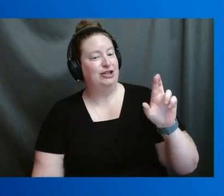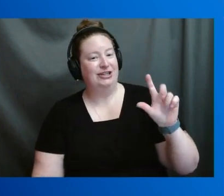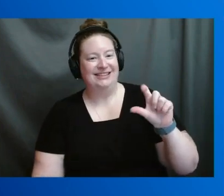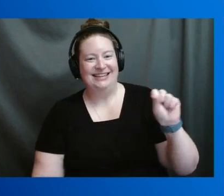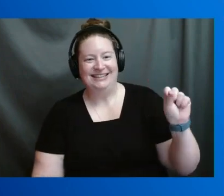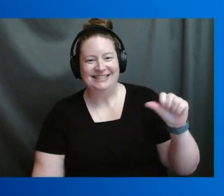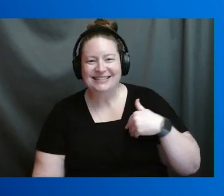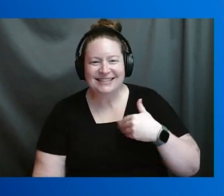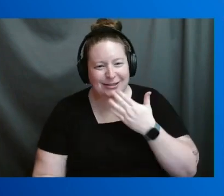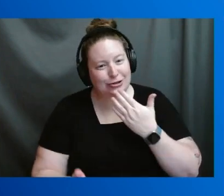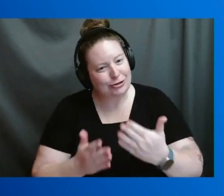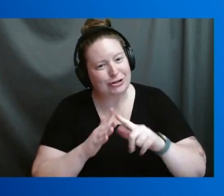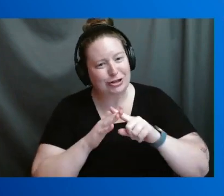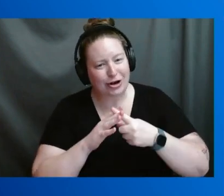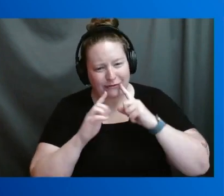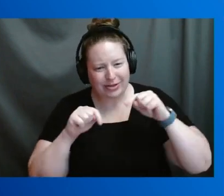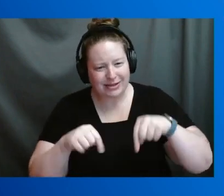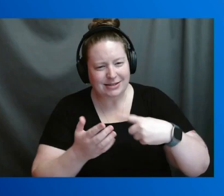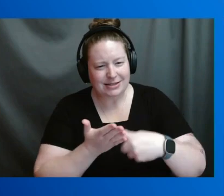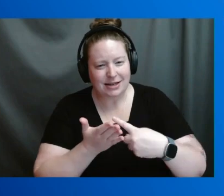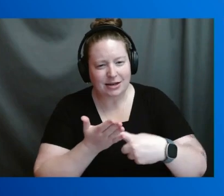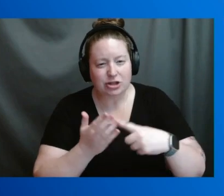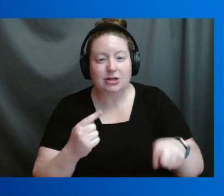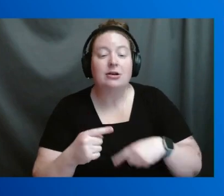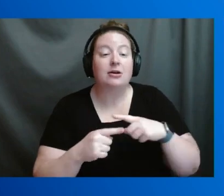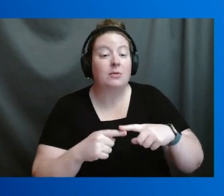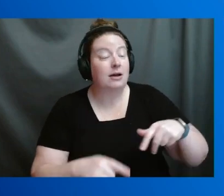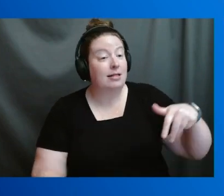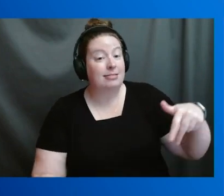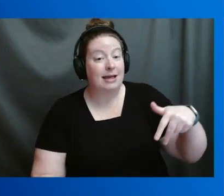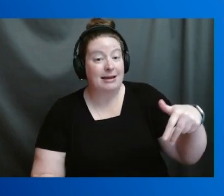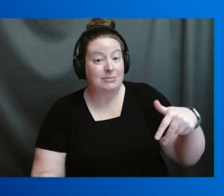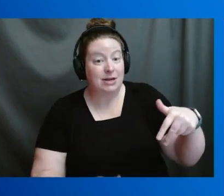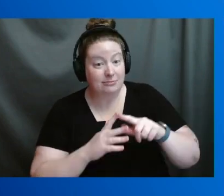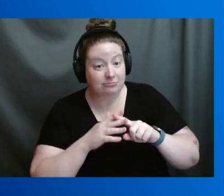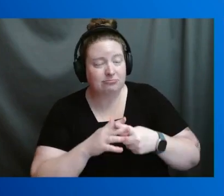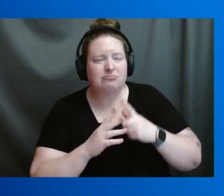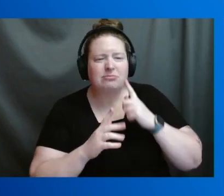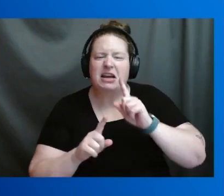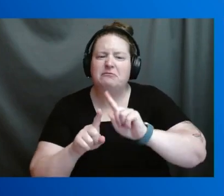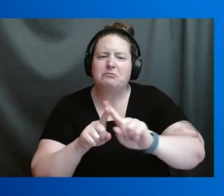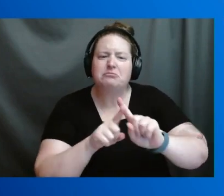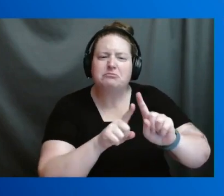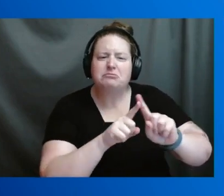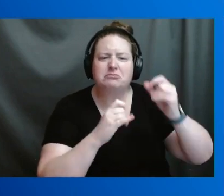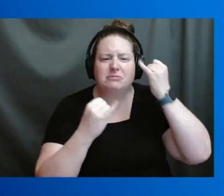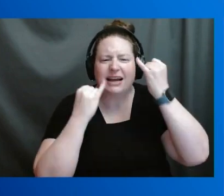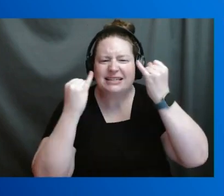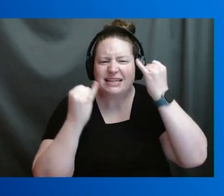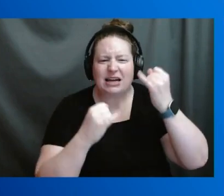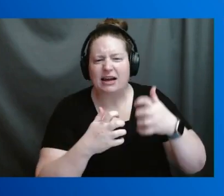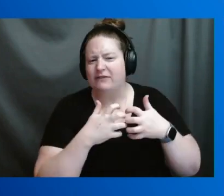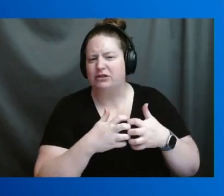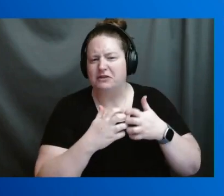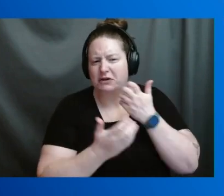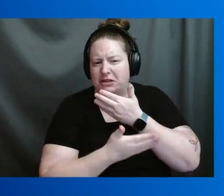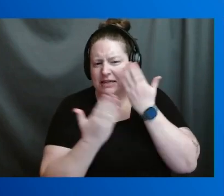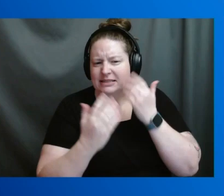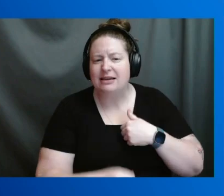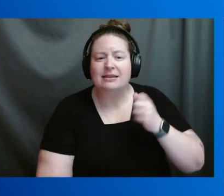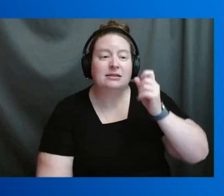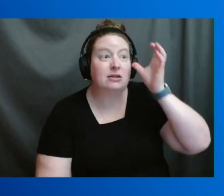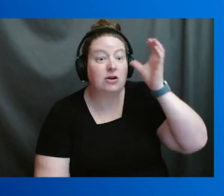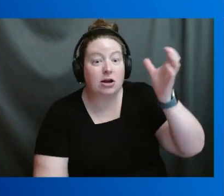I think when Lambda came on scene, there were various ideas of serverless already floating around, right? Like the concept of being